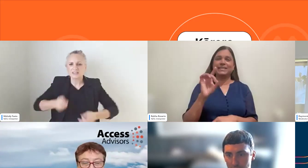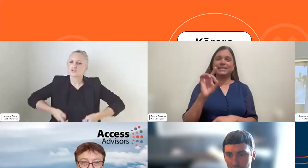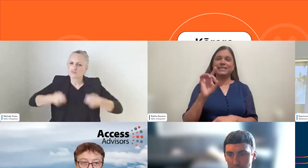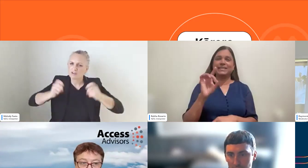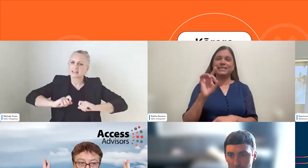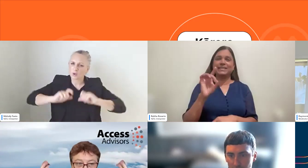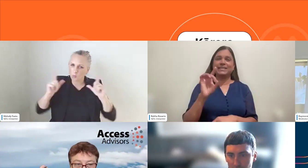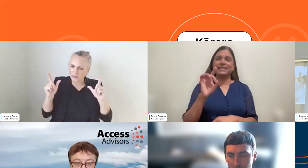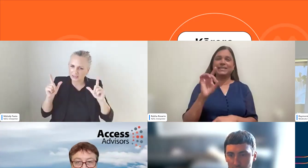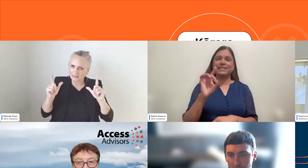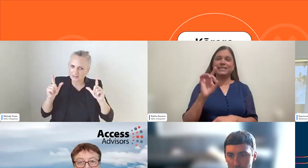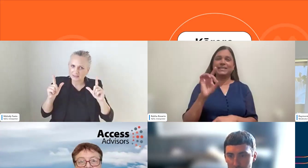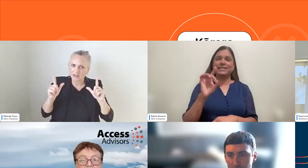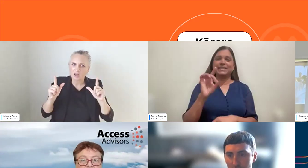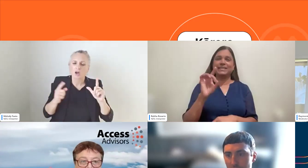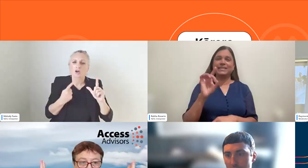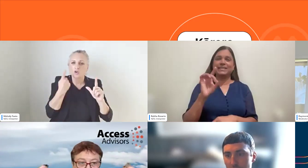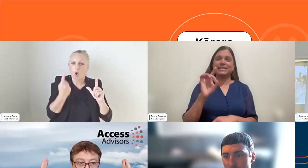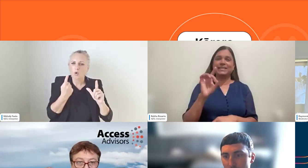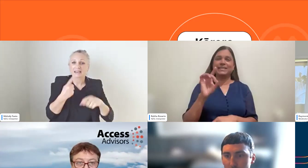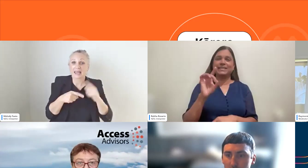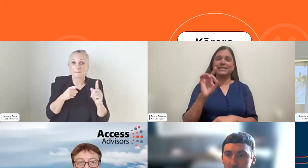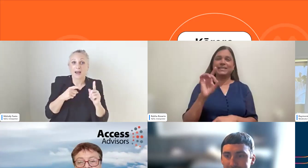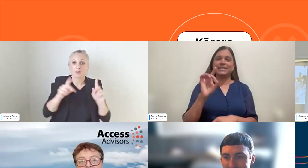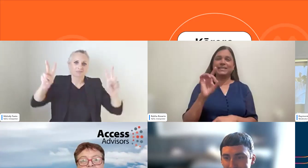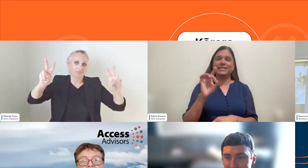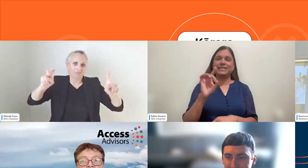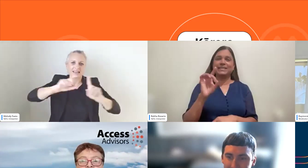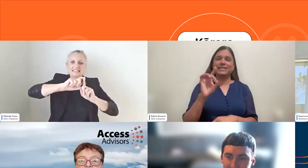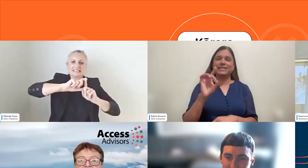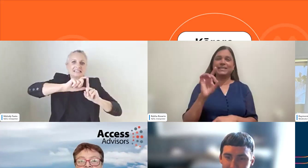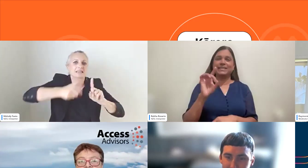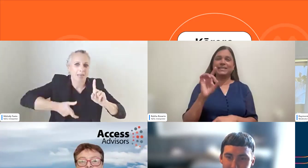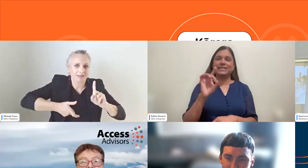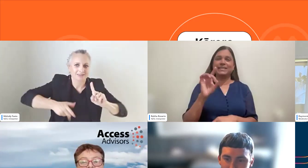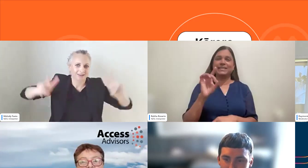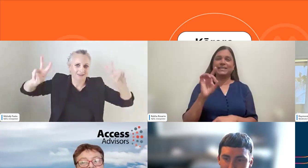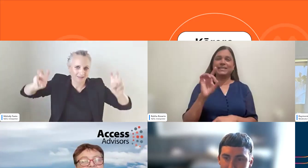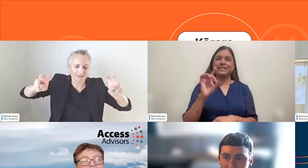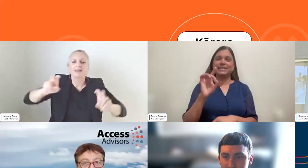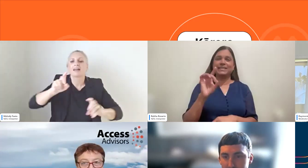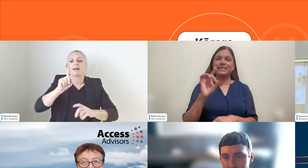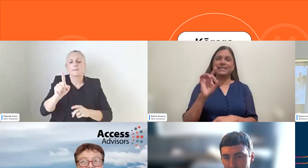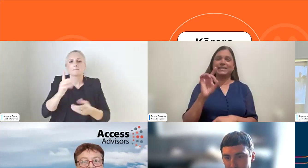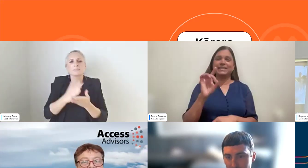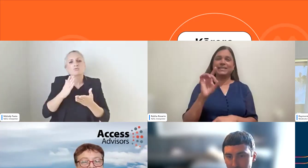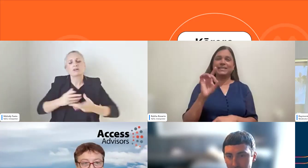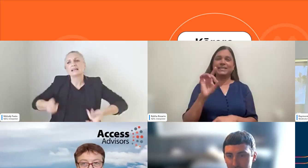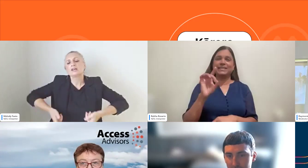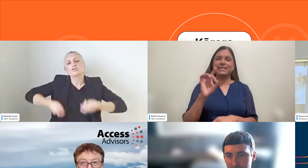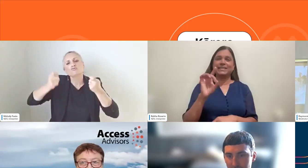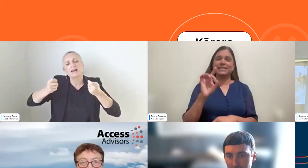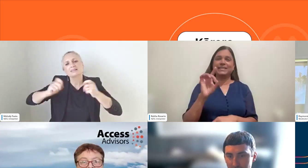necessarily about disability, I'm using my air quotations, but actually about